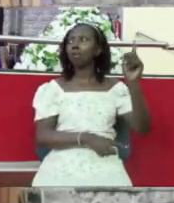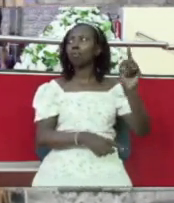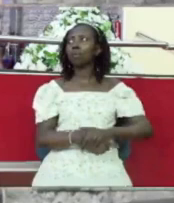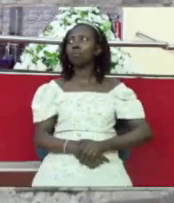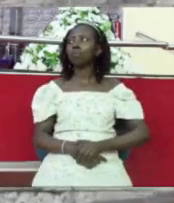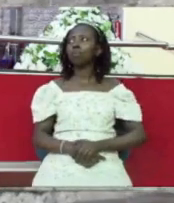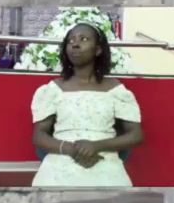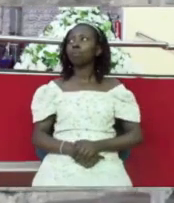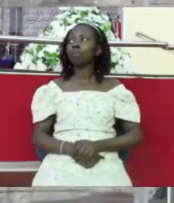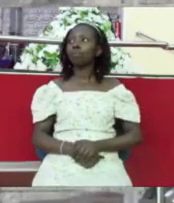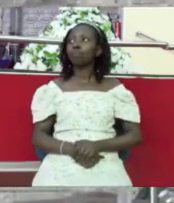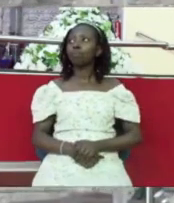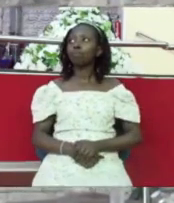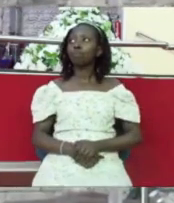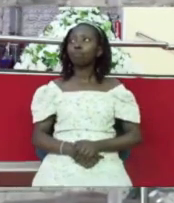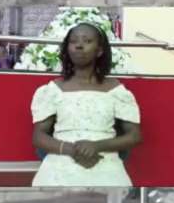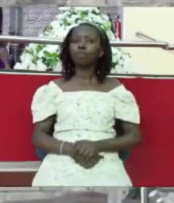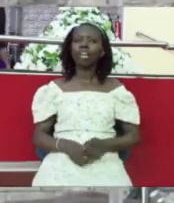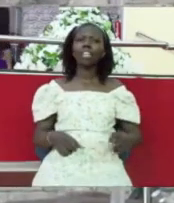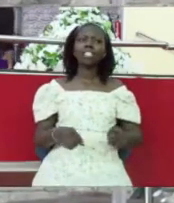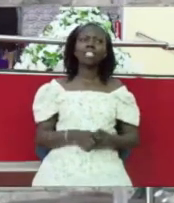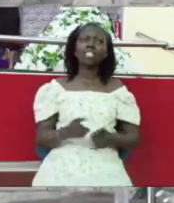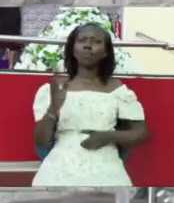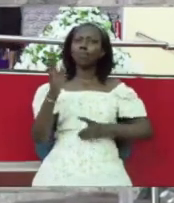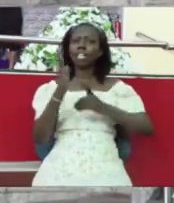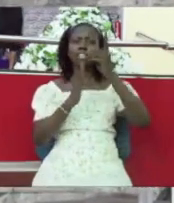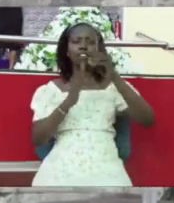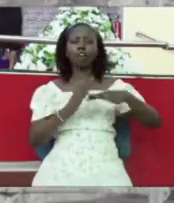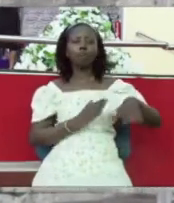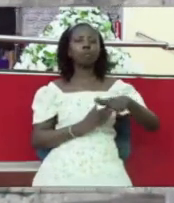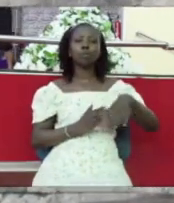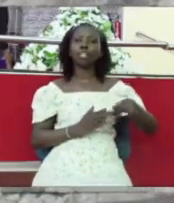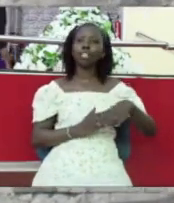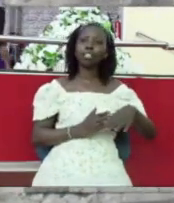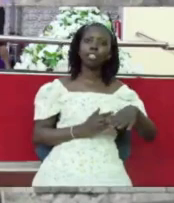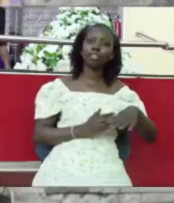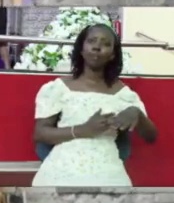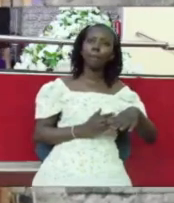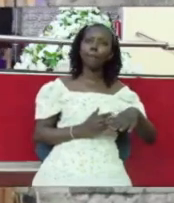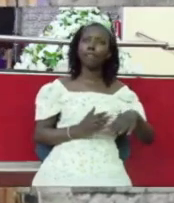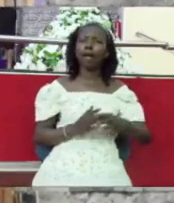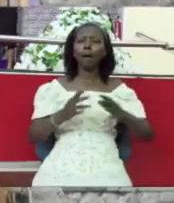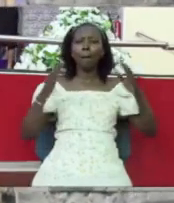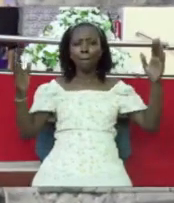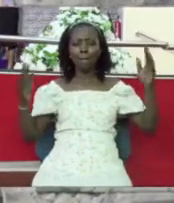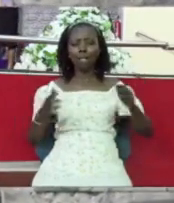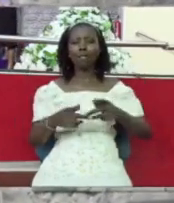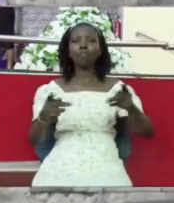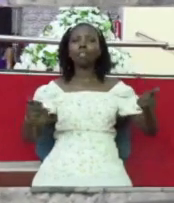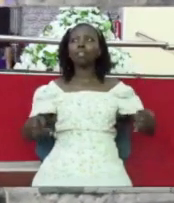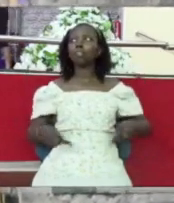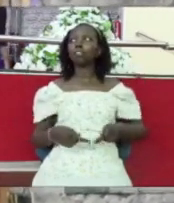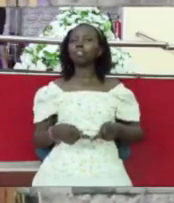tuko hapa katika jiji la Nairobi. An advanced place. Mahali ambapo pameendelea. A superpower then. Ilikuwa mahali pa nguvu sana. Where